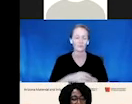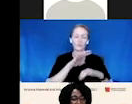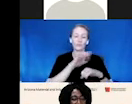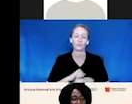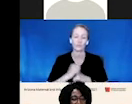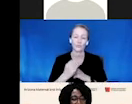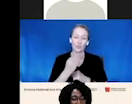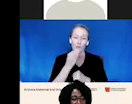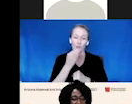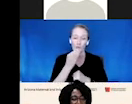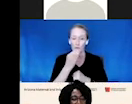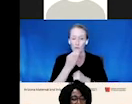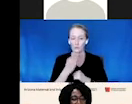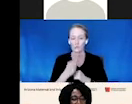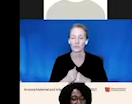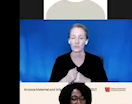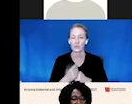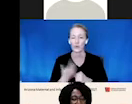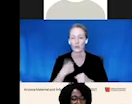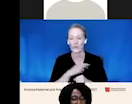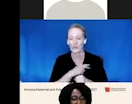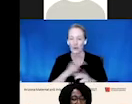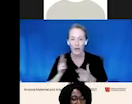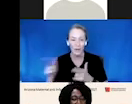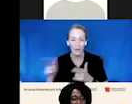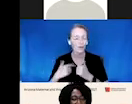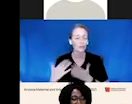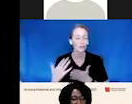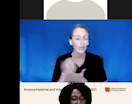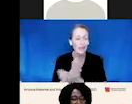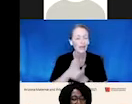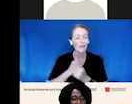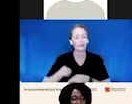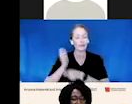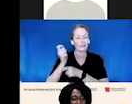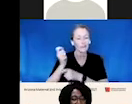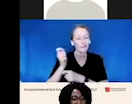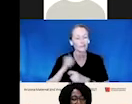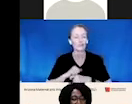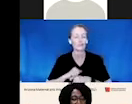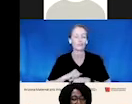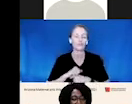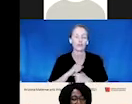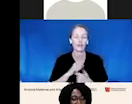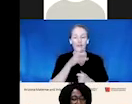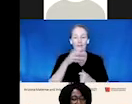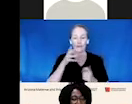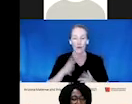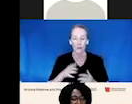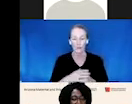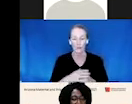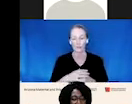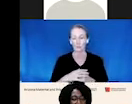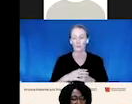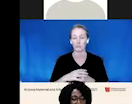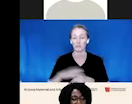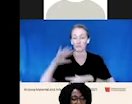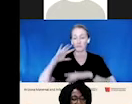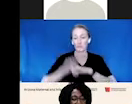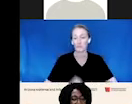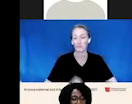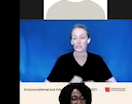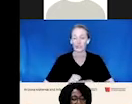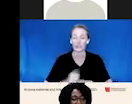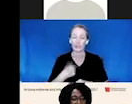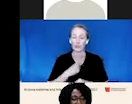are hunters, gatherers, fishers, farmers, and we traditionally ate very, very healthy. So the shift to commodity